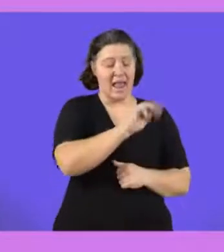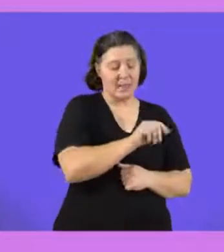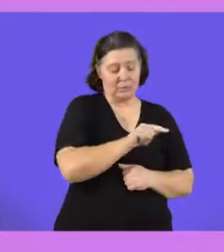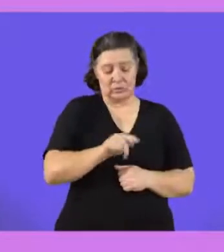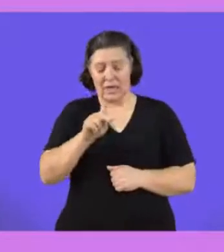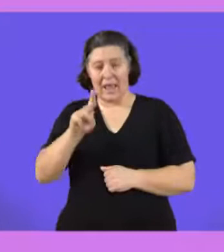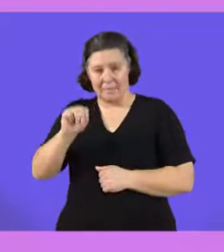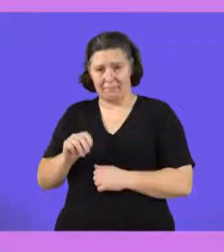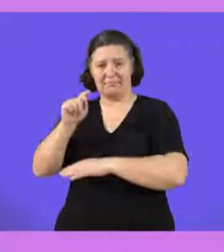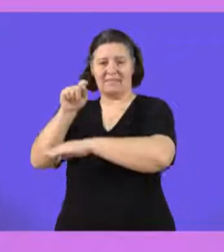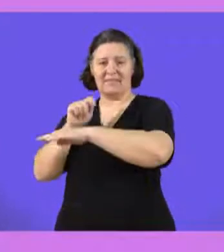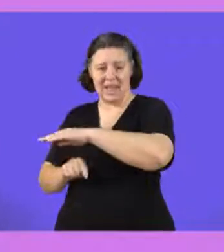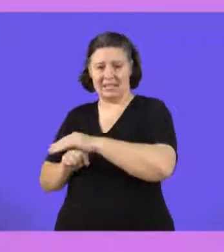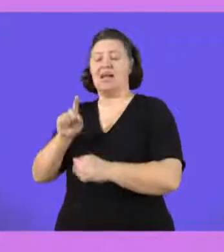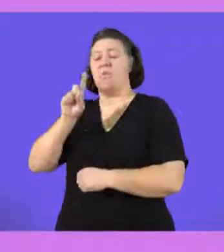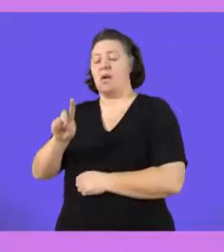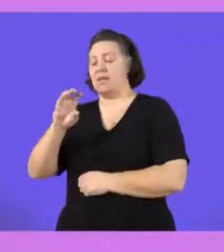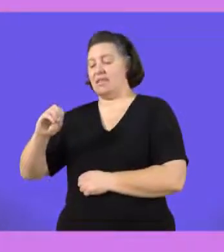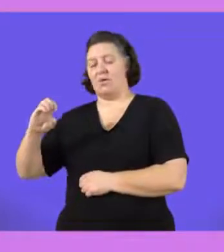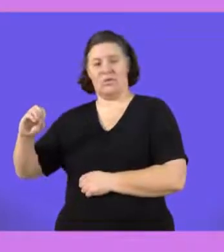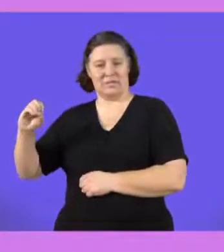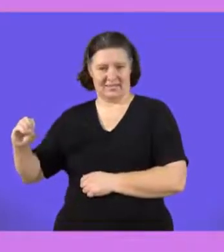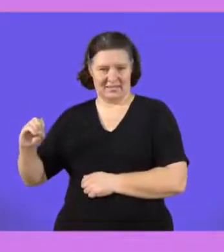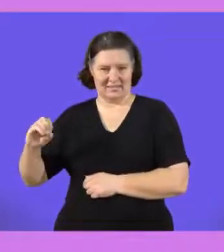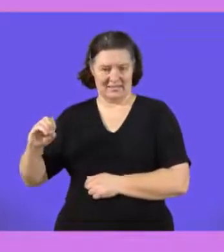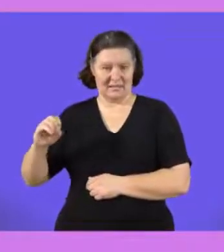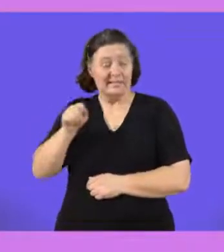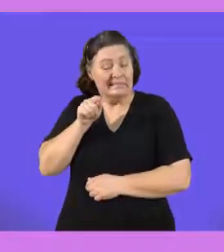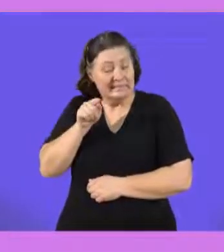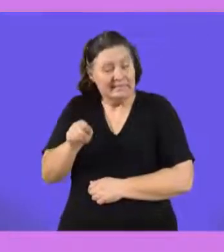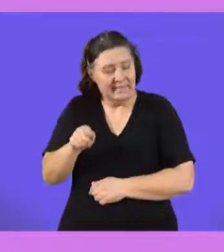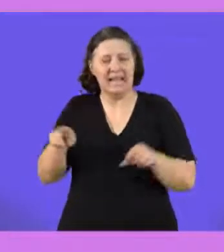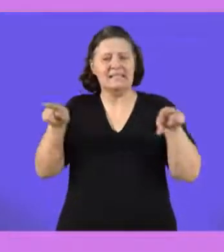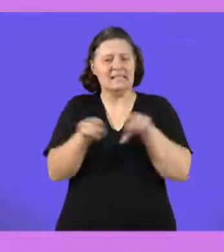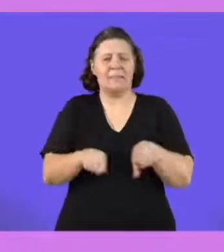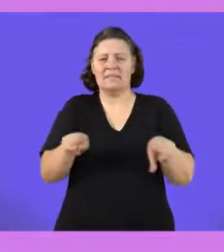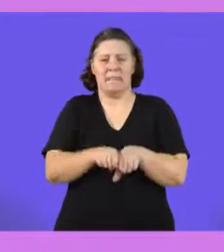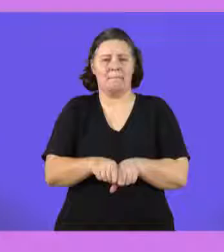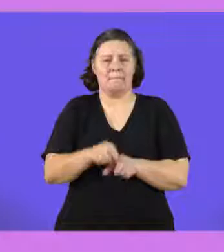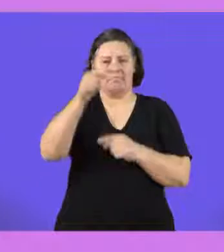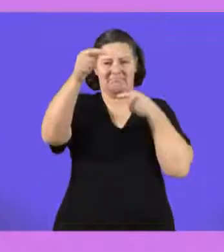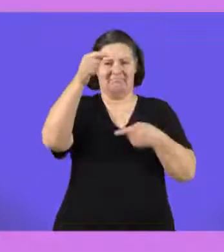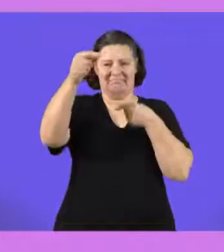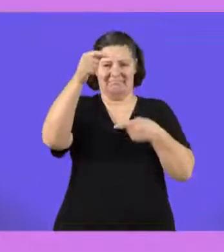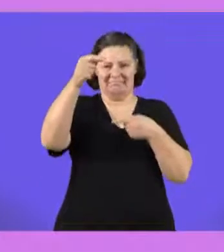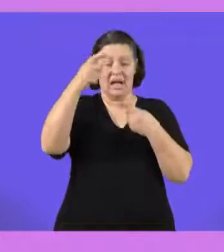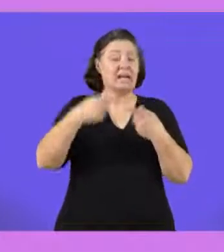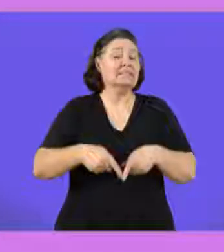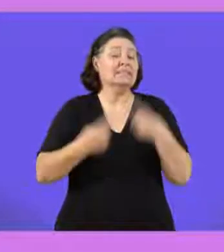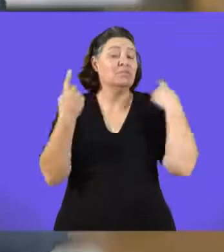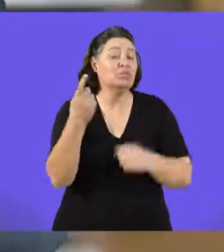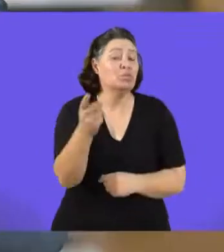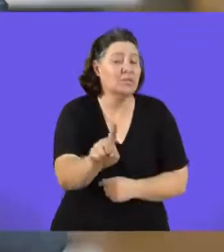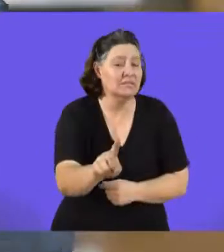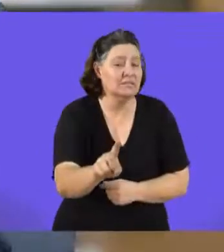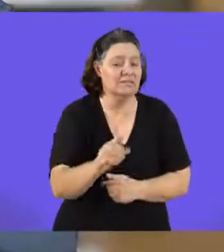to kilometers, conversion factor will be 1,000. I want you to note that these are the same things that I'm referring to. What